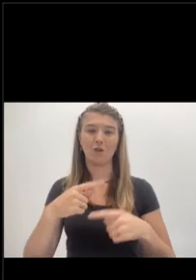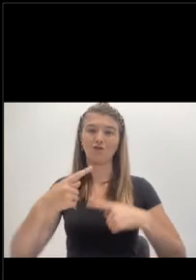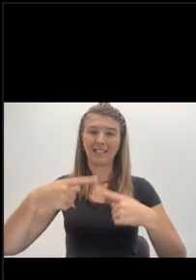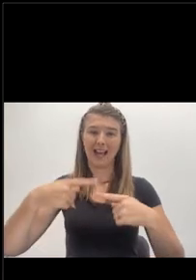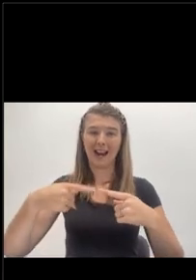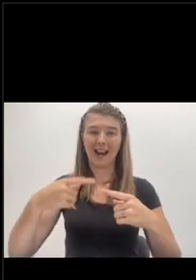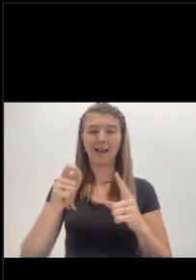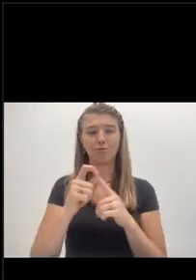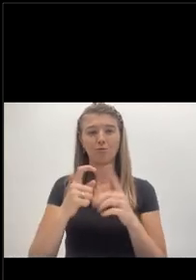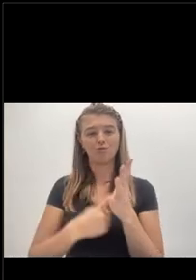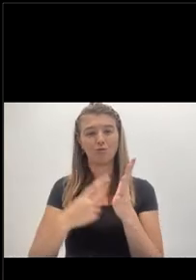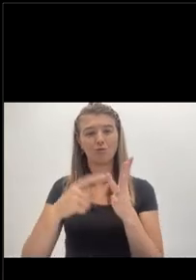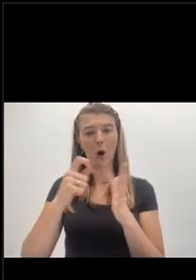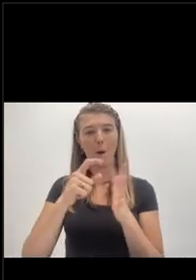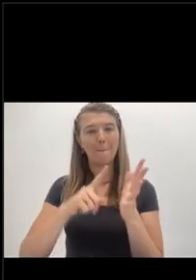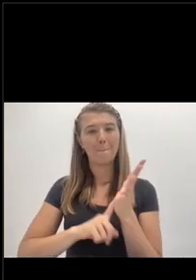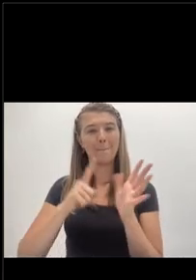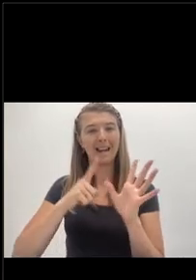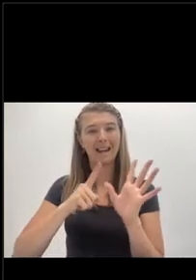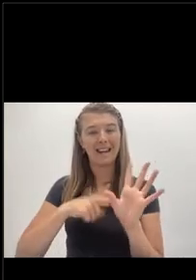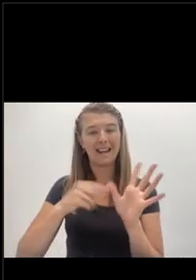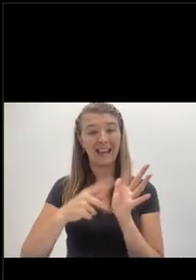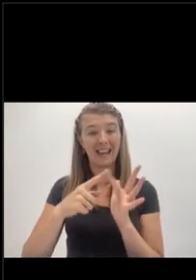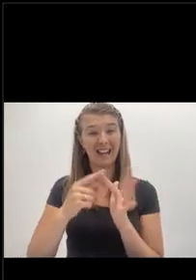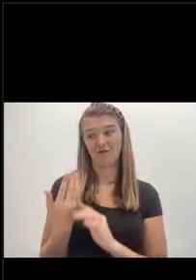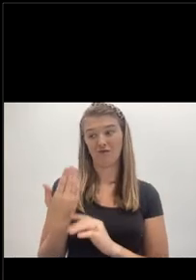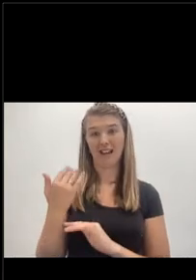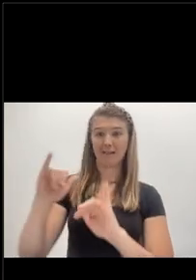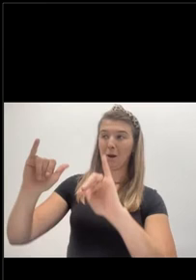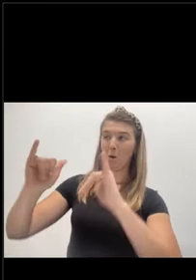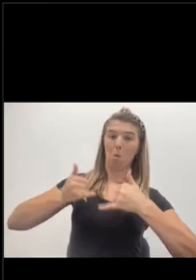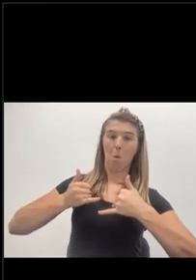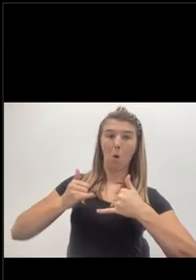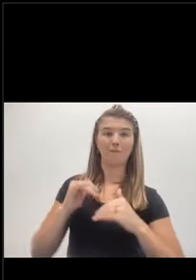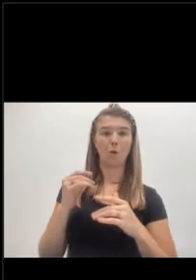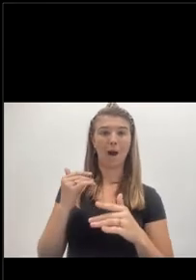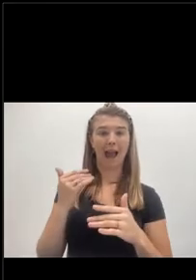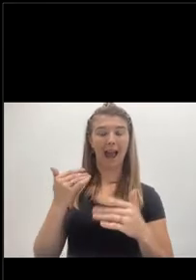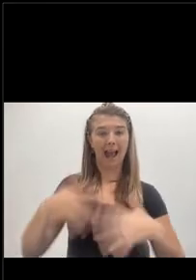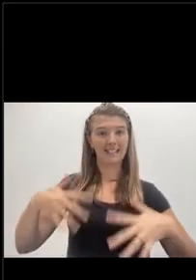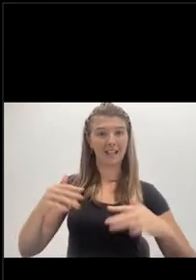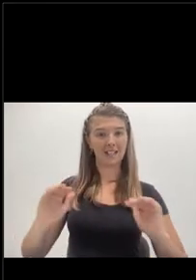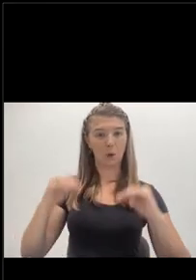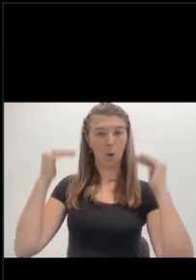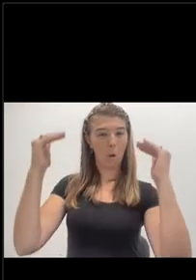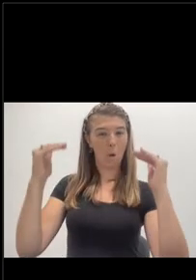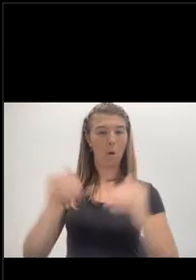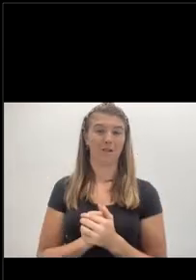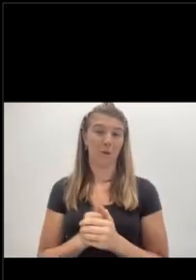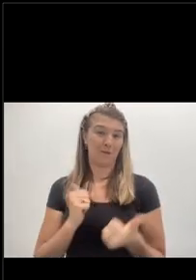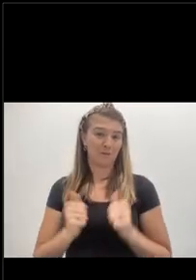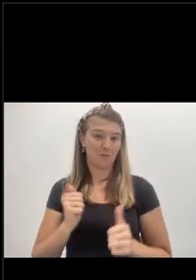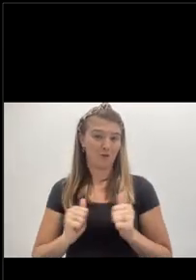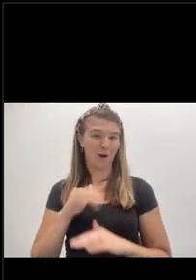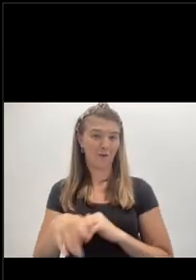just recently been awarded an award for excellence, as in the best recycler in the UK. So that was something we were proud to receive last